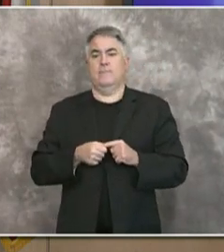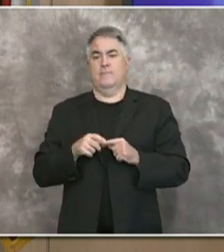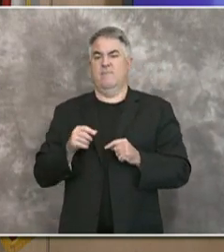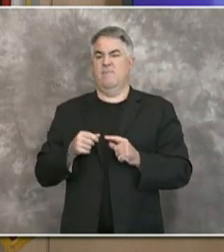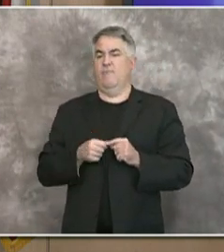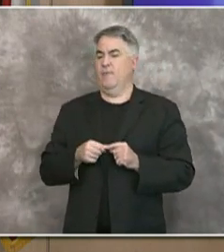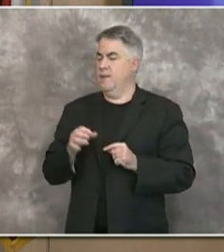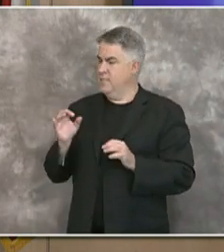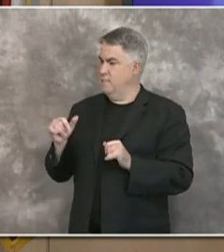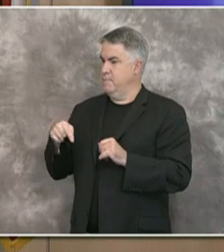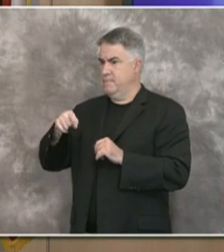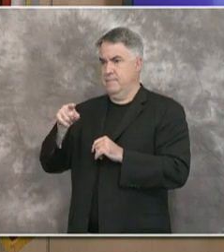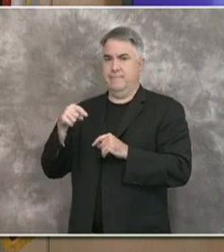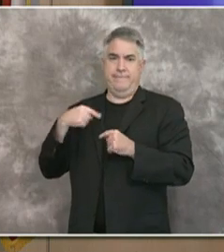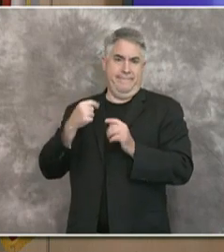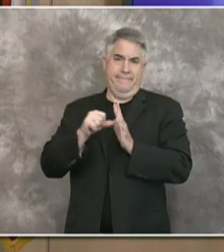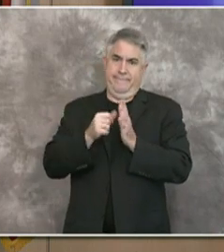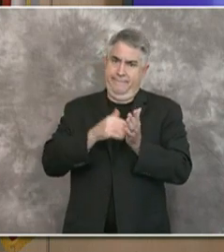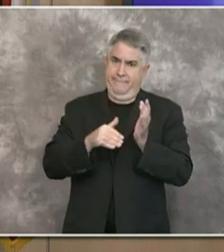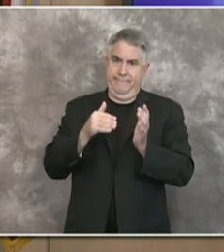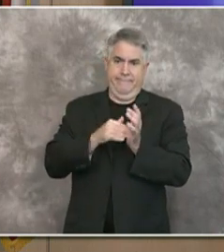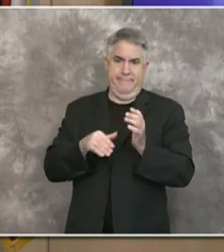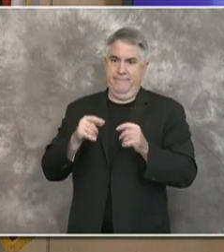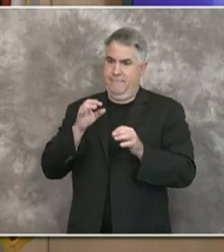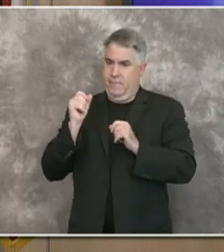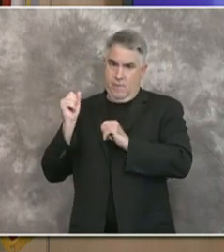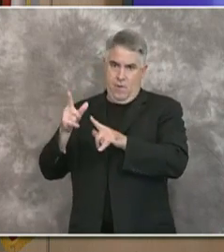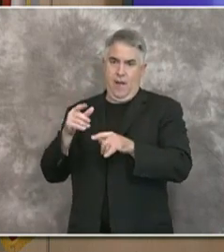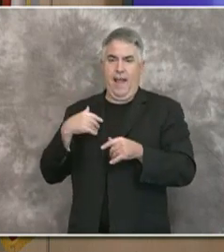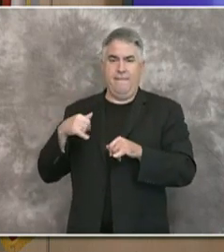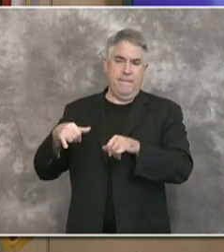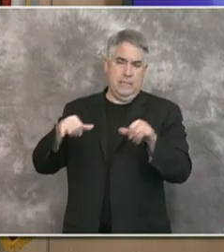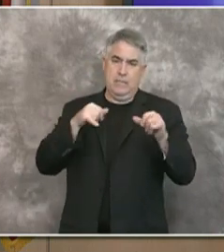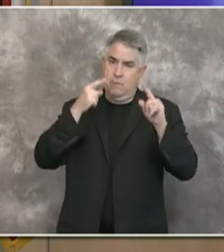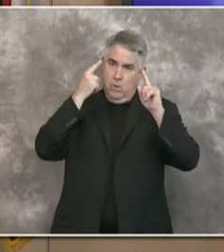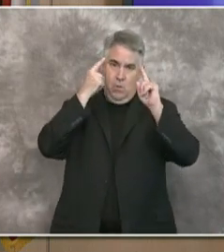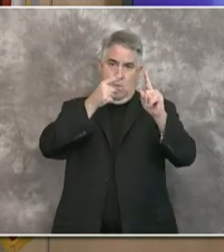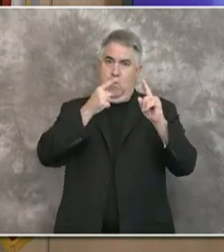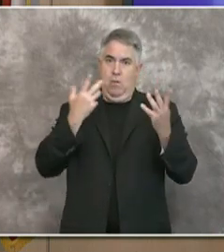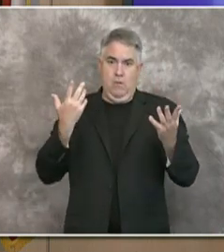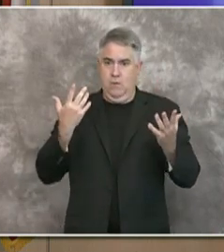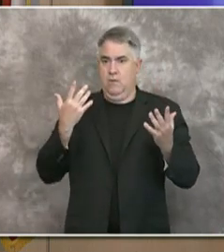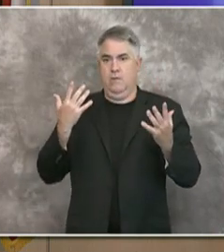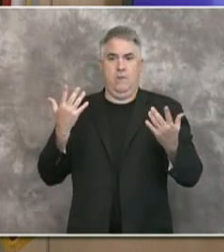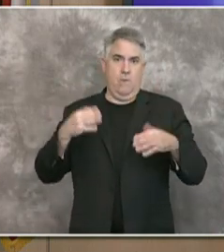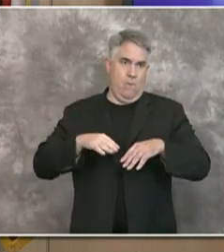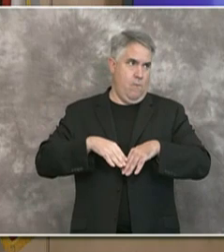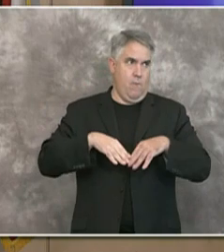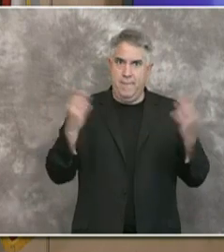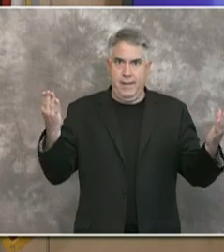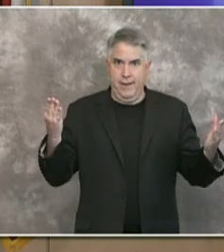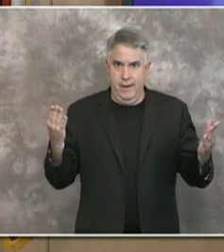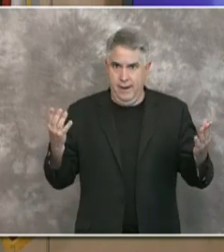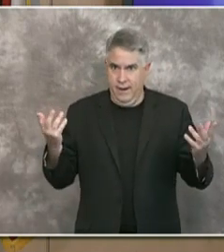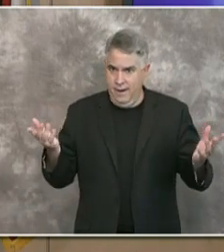but also understanding we all share the same goal, which is to continue our reopening, which means we have to continue to protect public health.